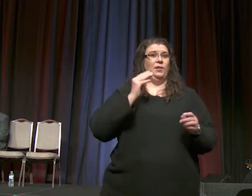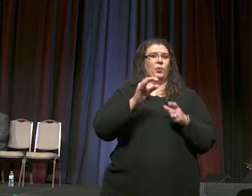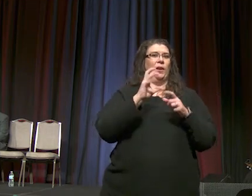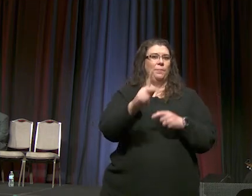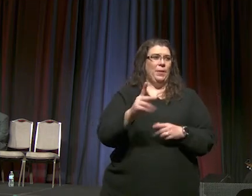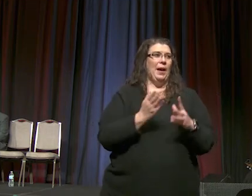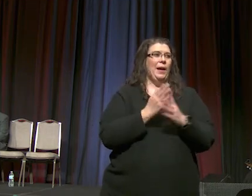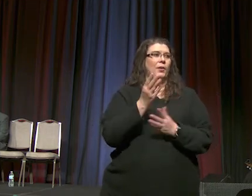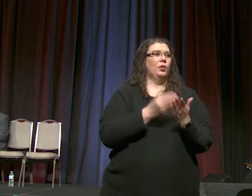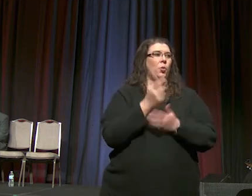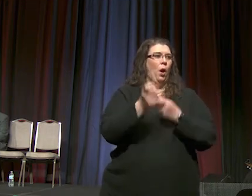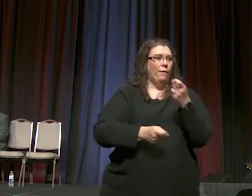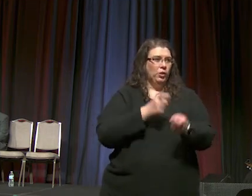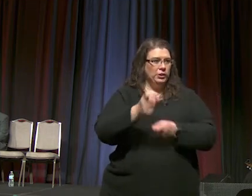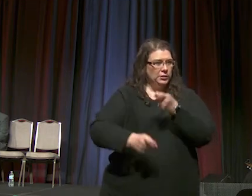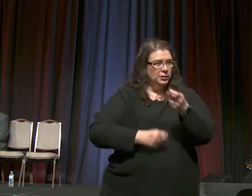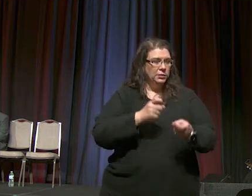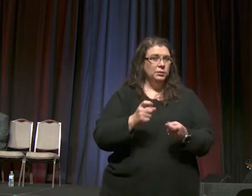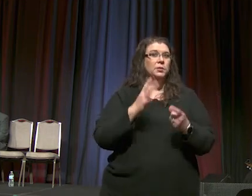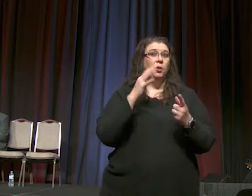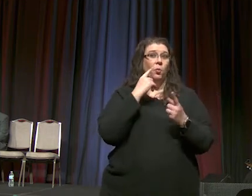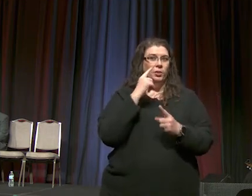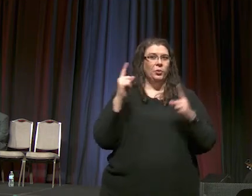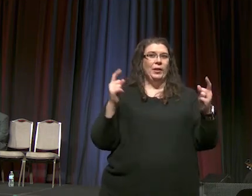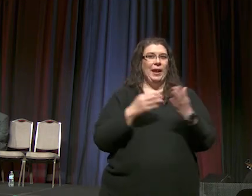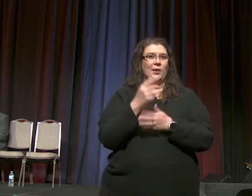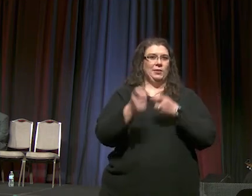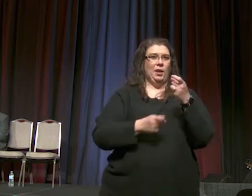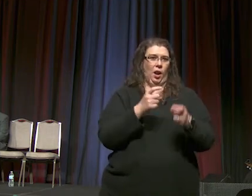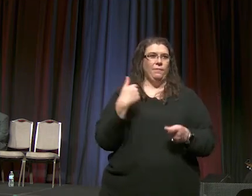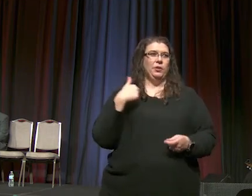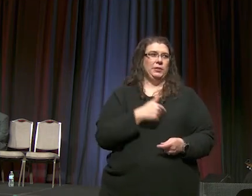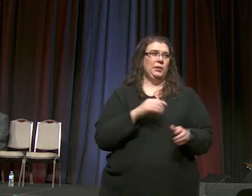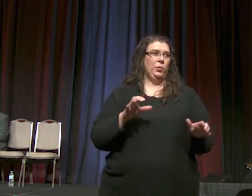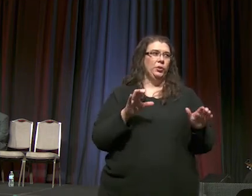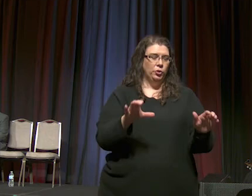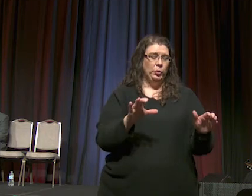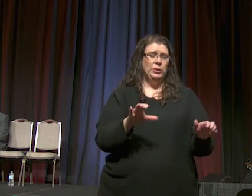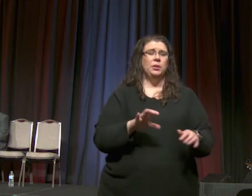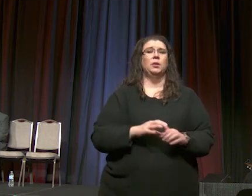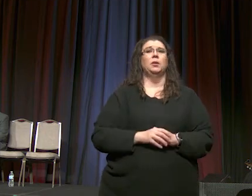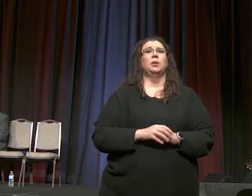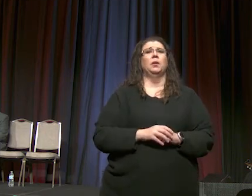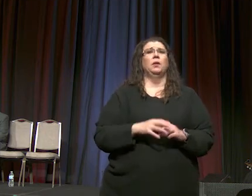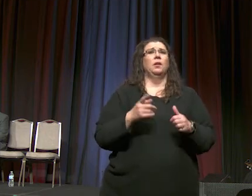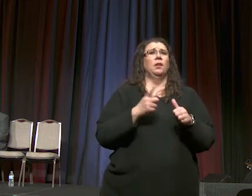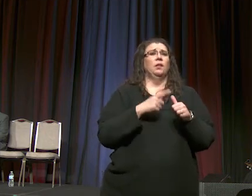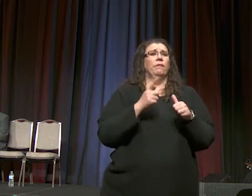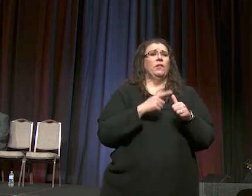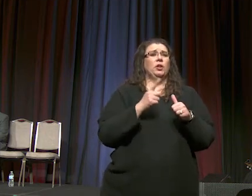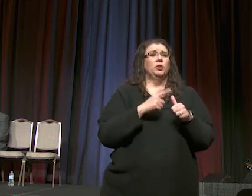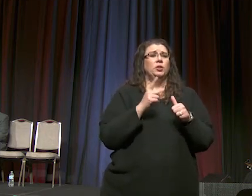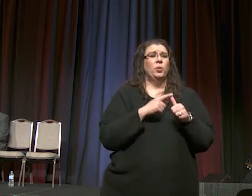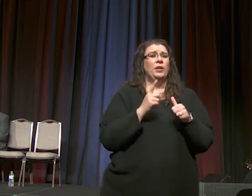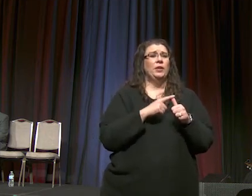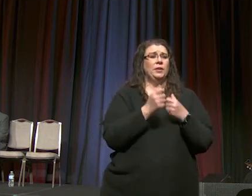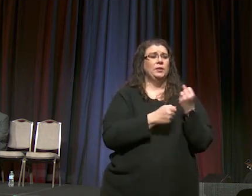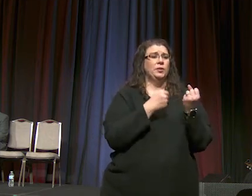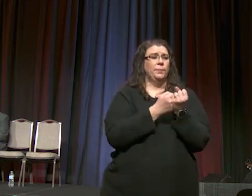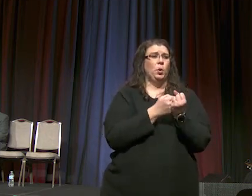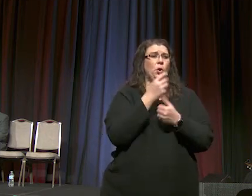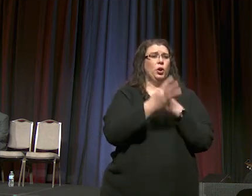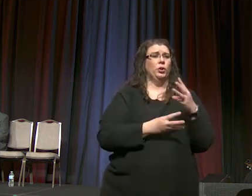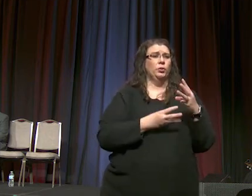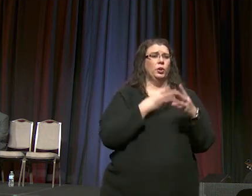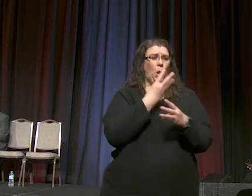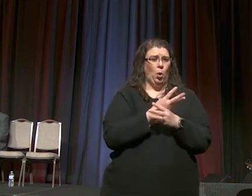through offerings. So I wanted to announce the offerings that we are doing. The first offering is to support global